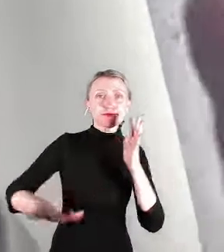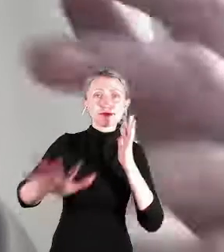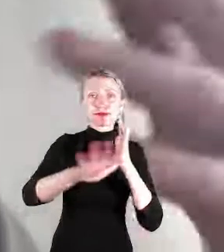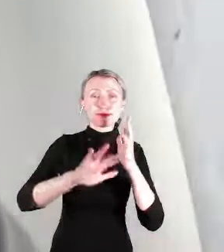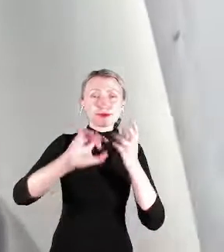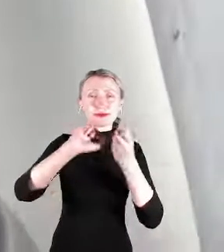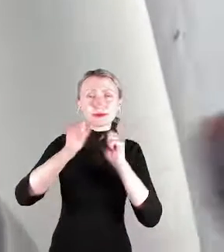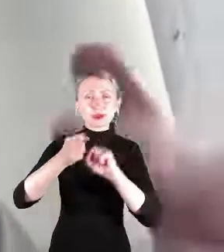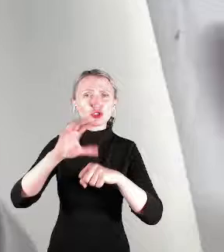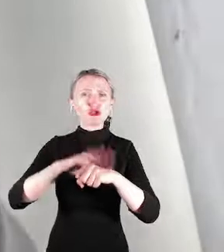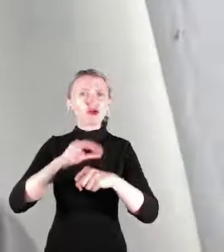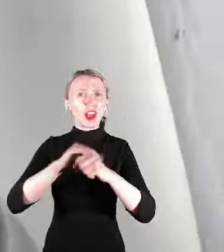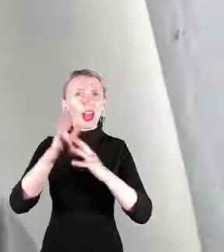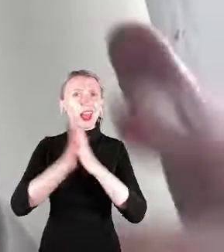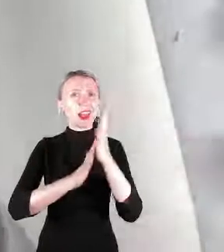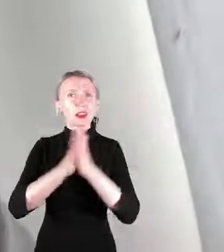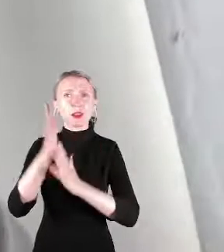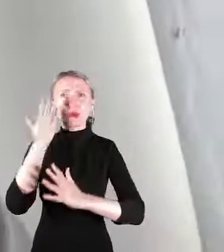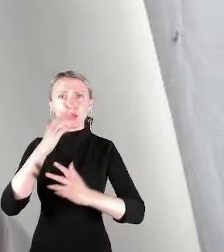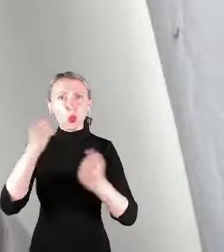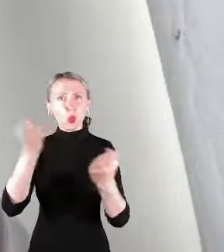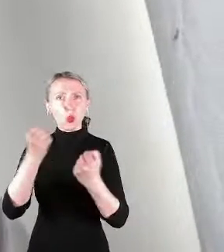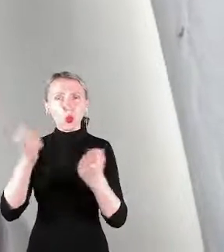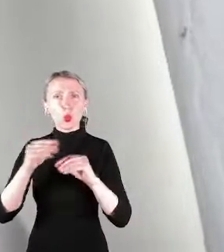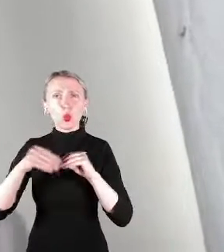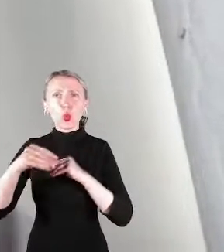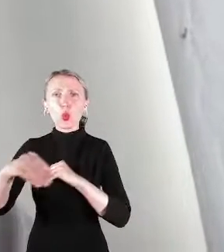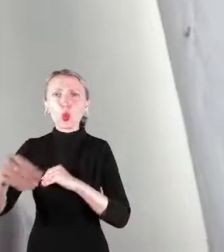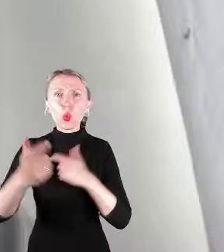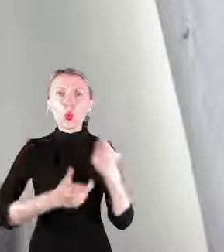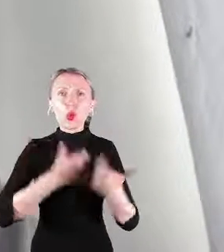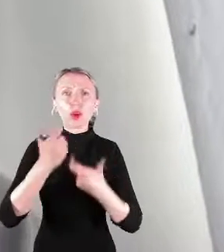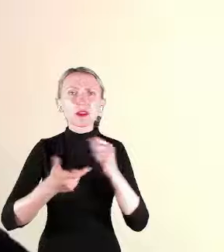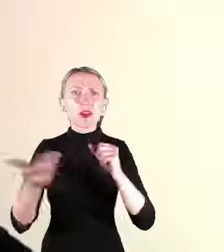That's just a few points of the background here.